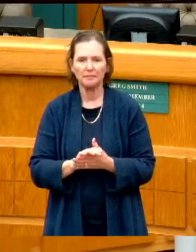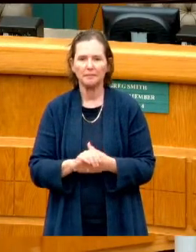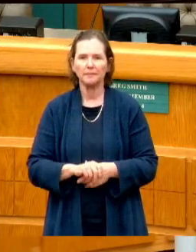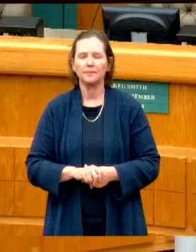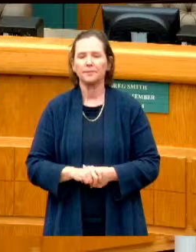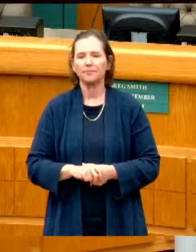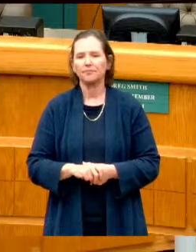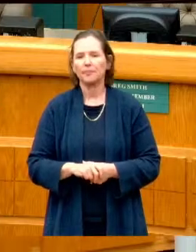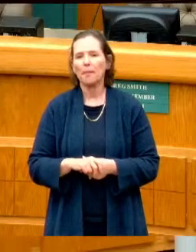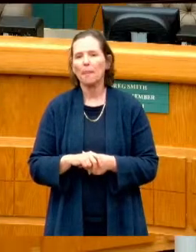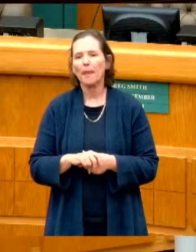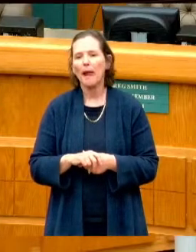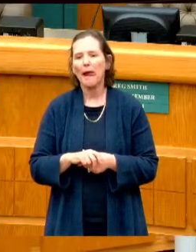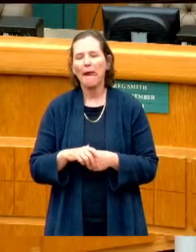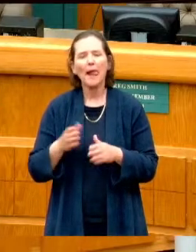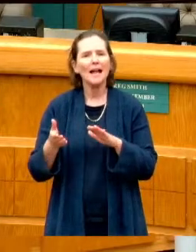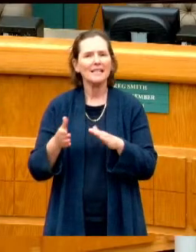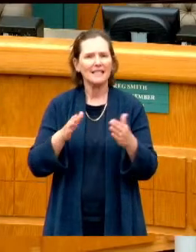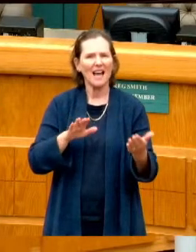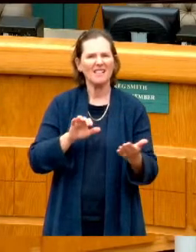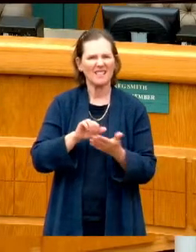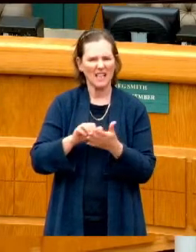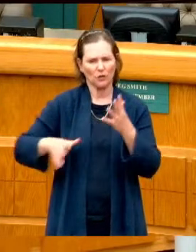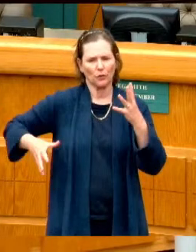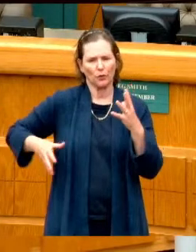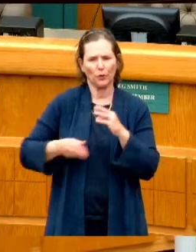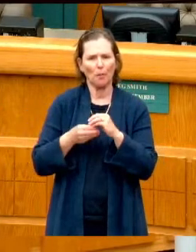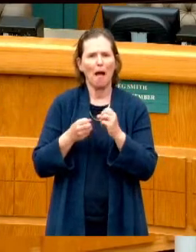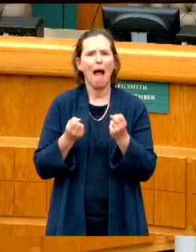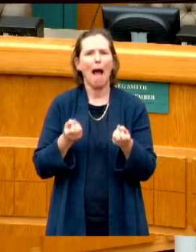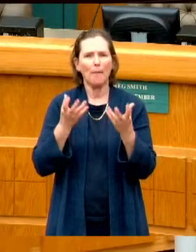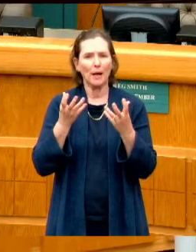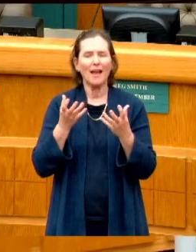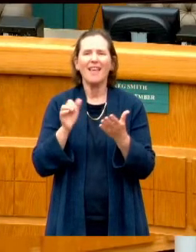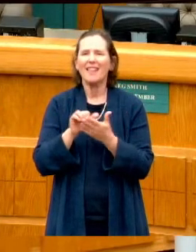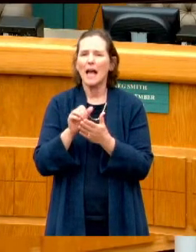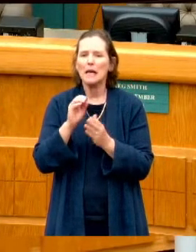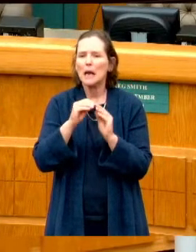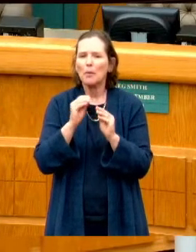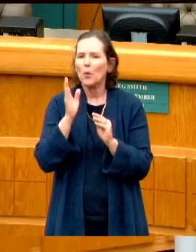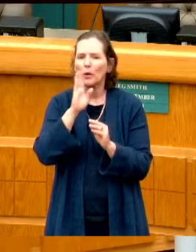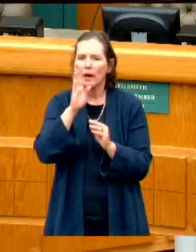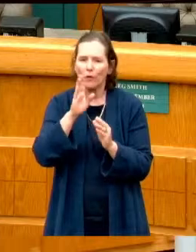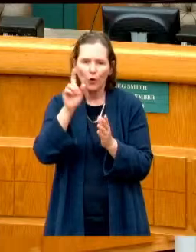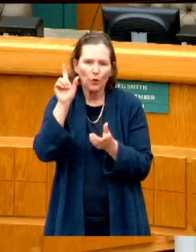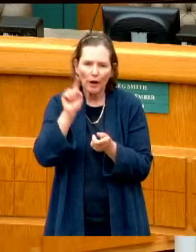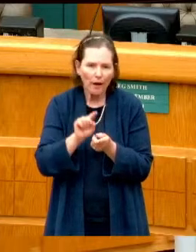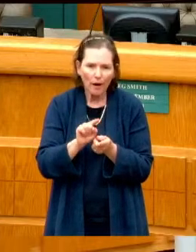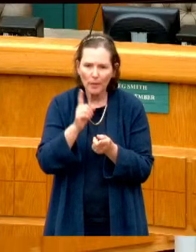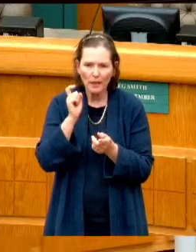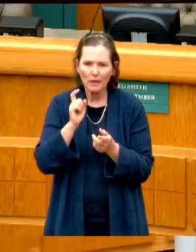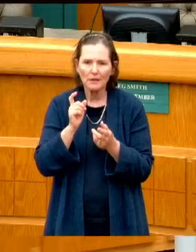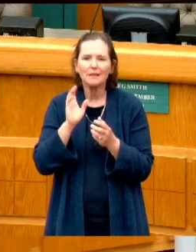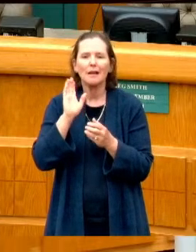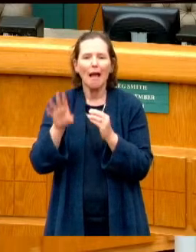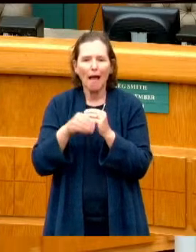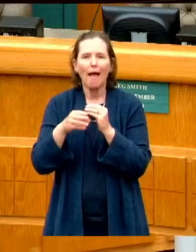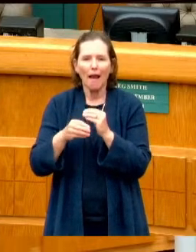The total deaths, this is a cumulative number, so this number is never going to go down. So, so the number is